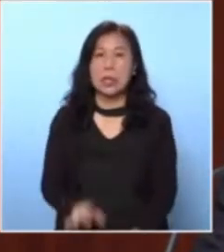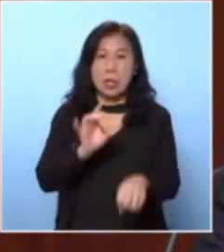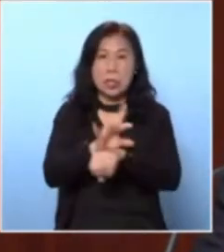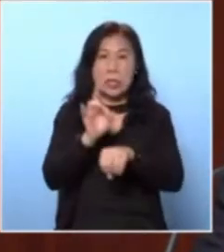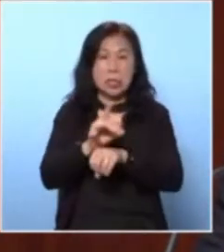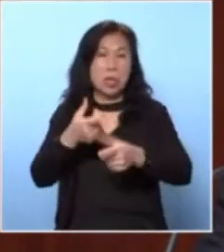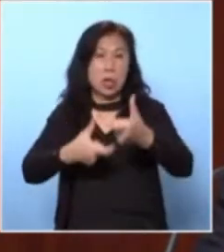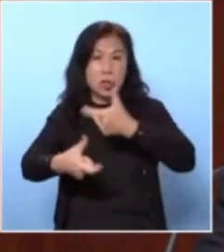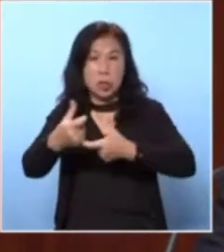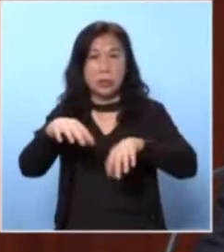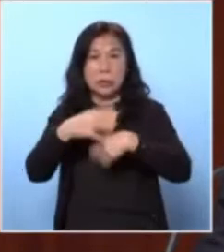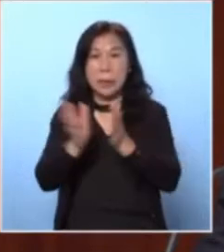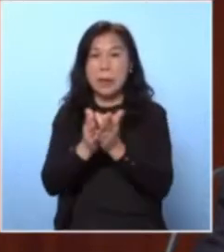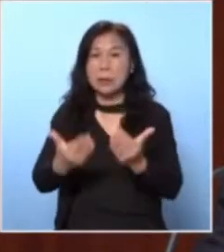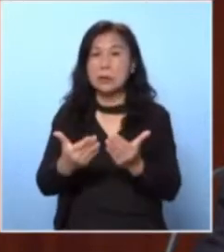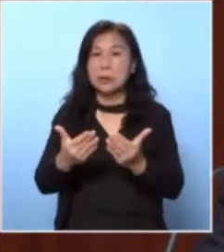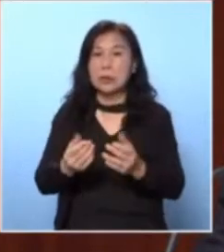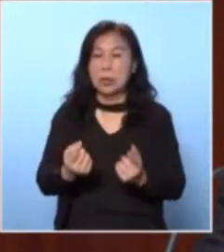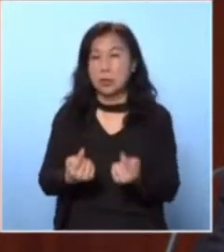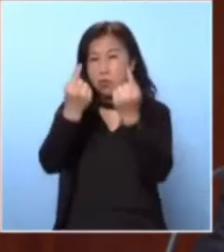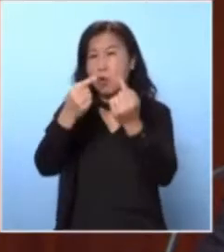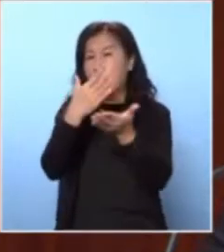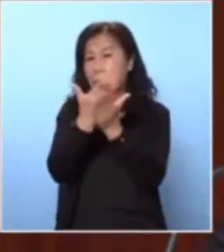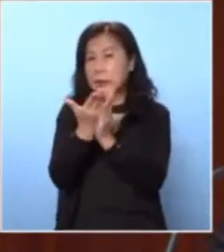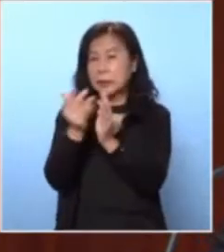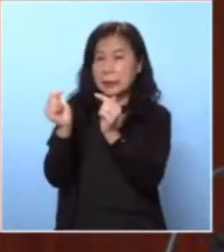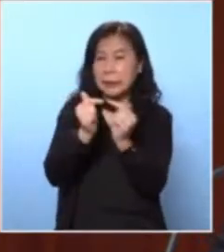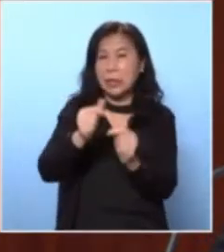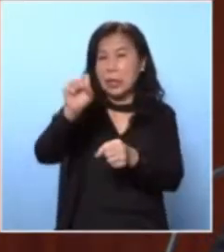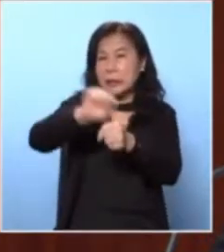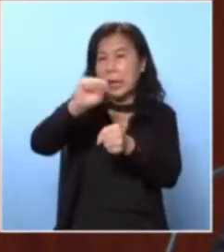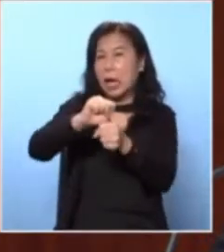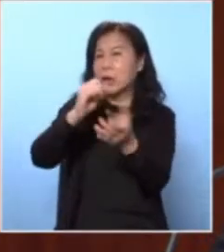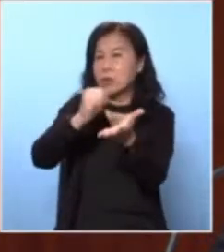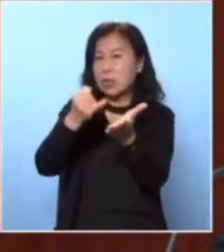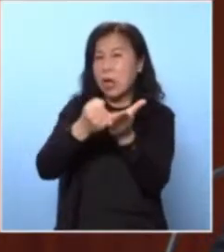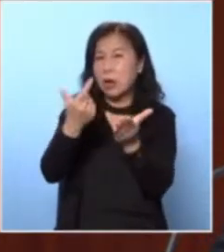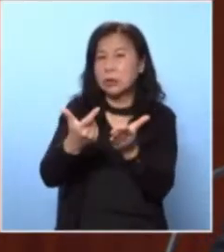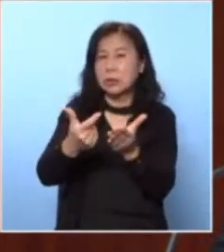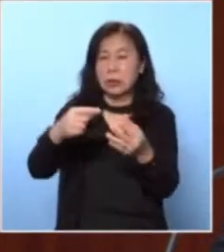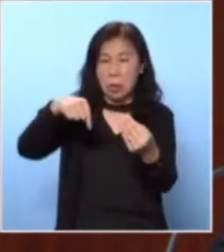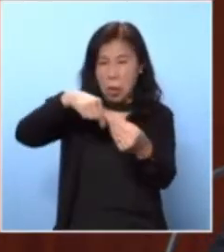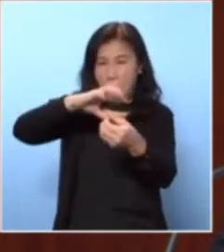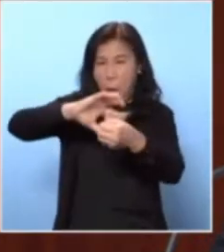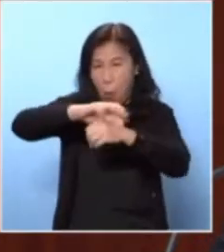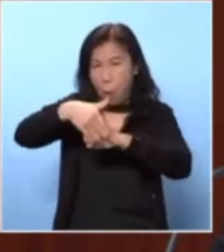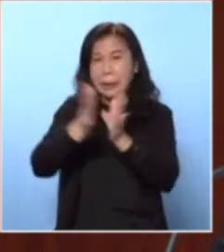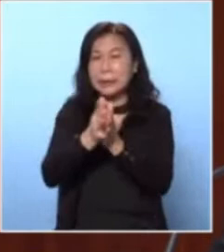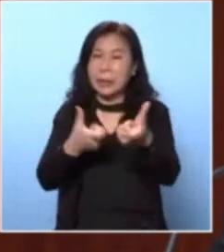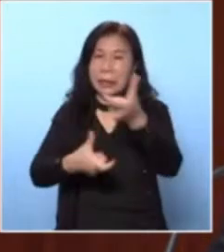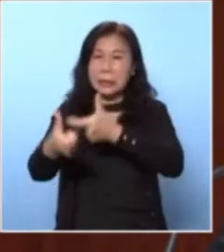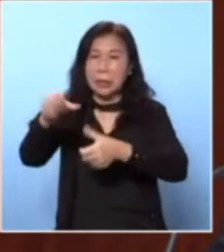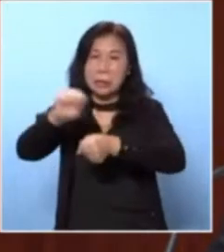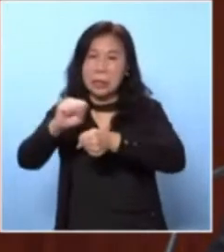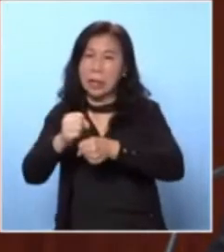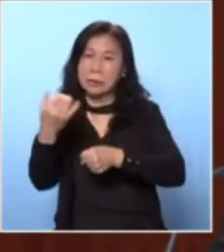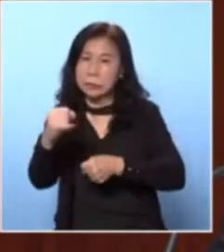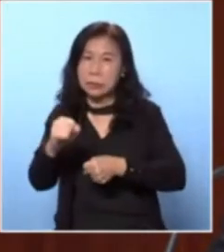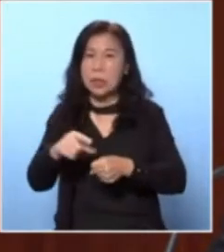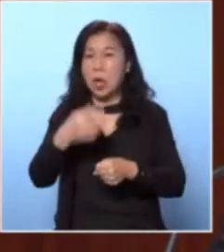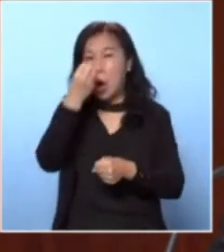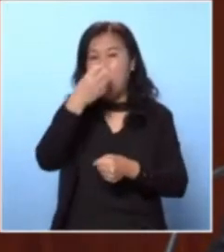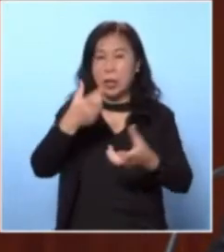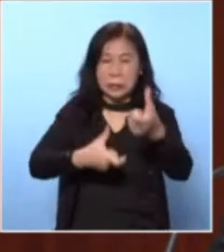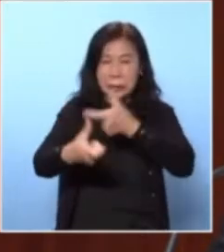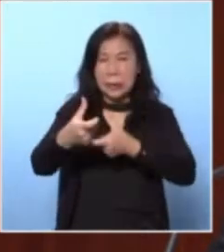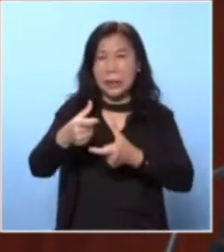interest rate hikes of advanced economies designed to tame high inflation, the outlook of the global economy has been